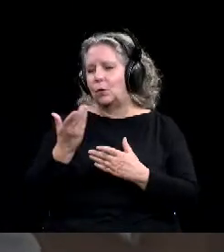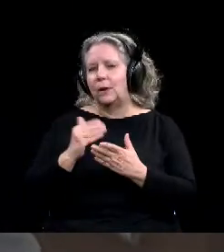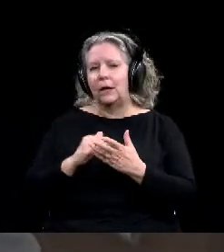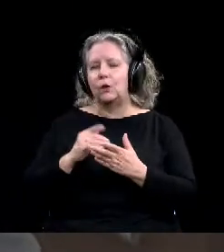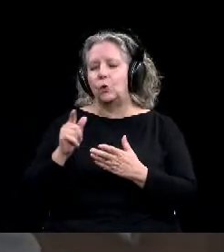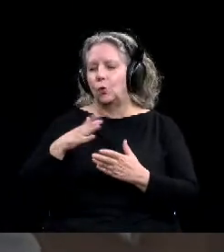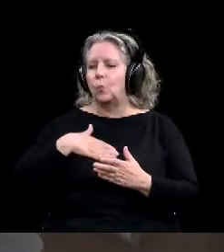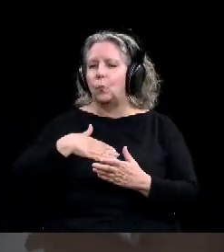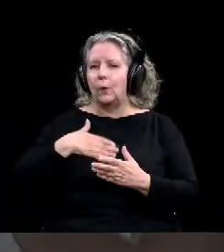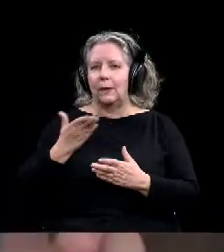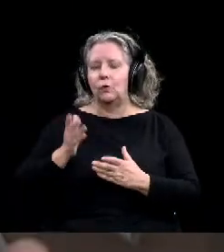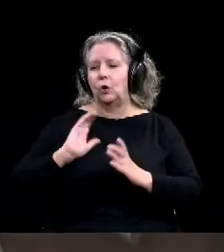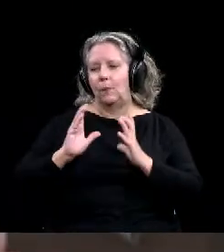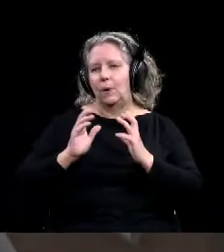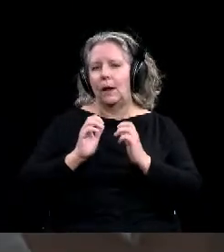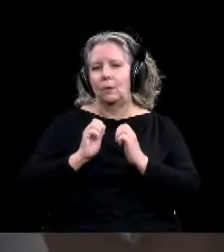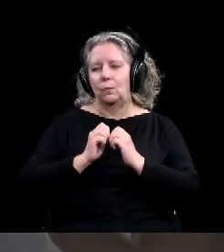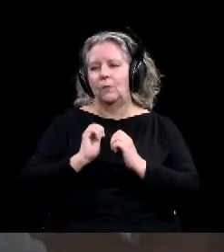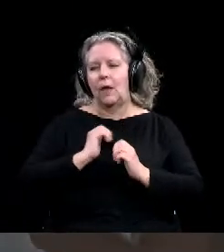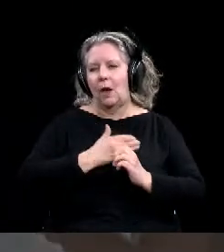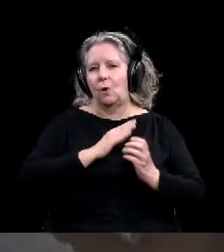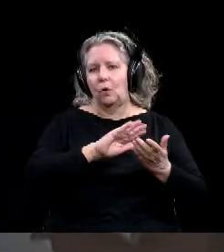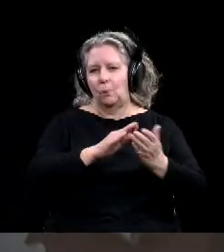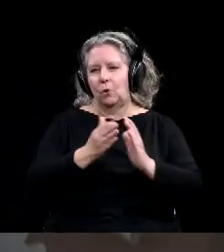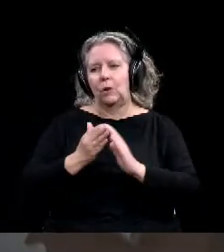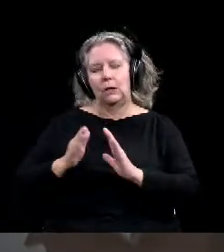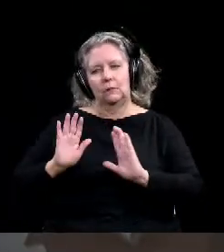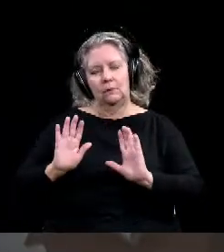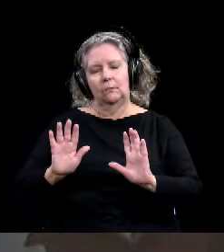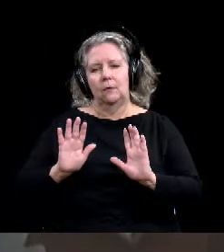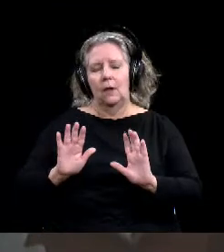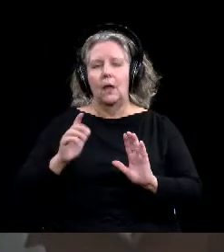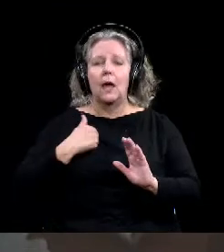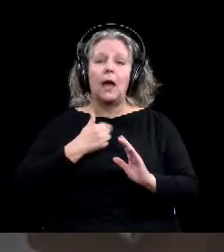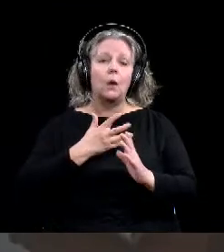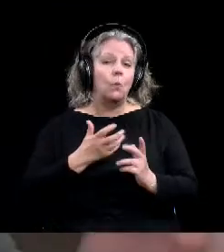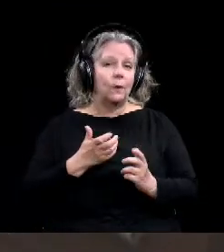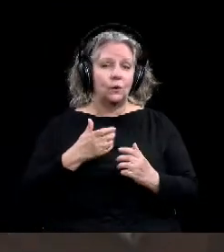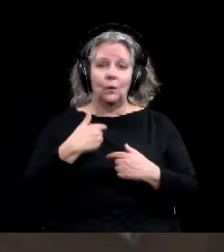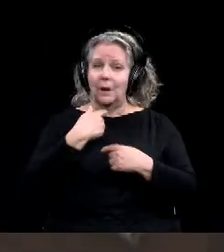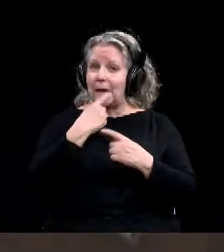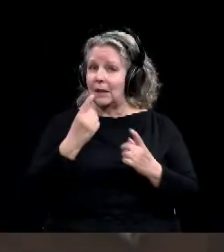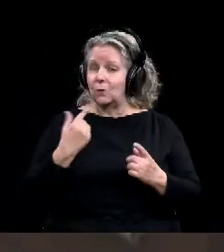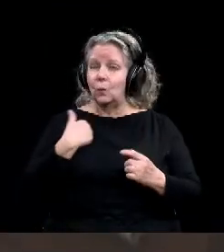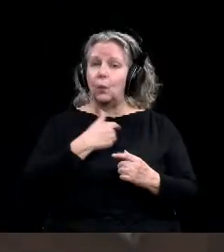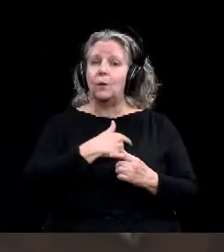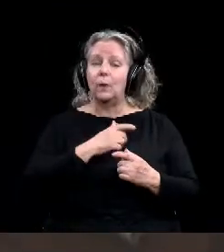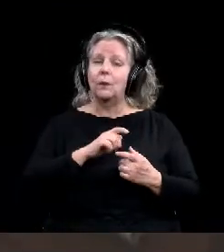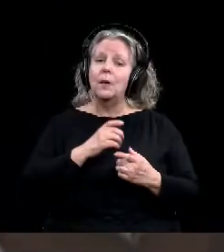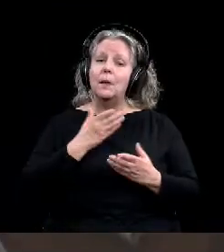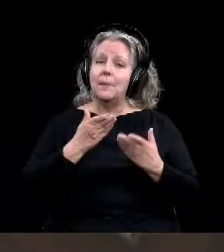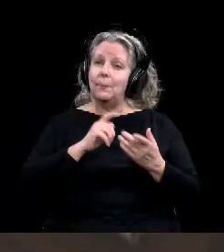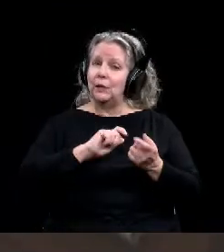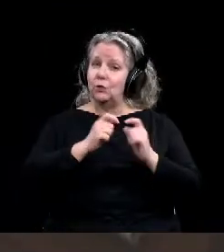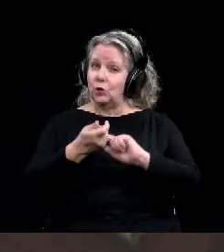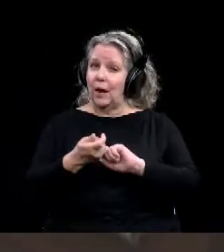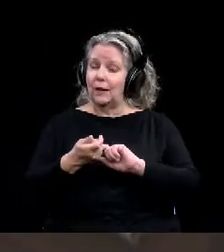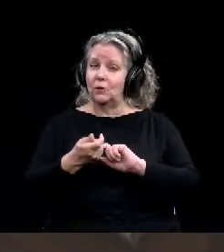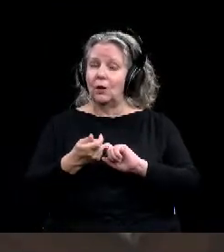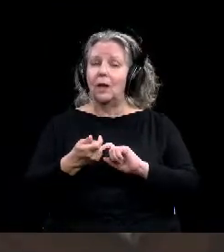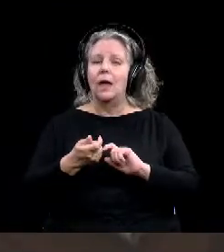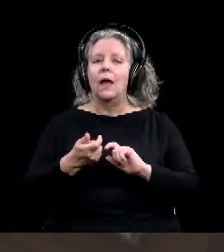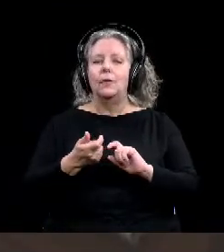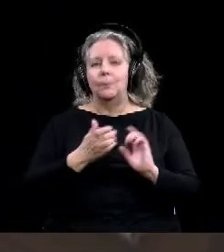want to announce that we might be making a shift in the format starting next week to showcase doctors or other healthcare